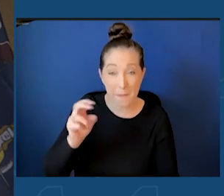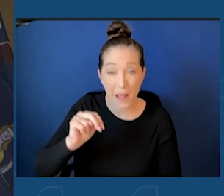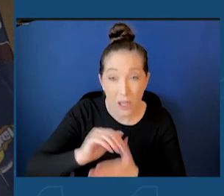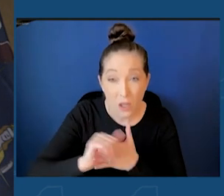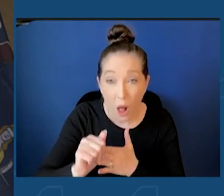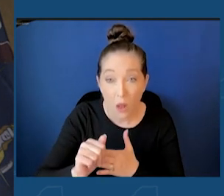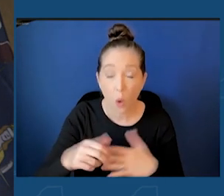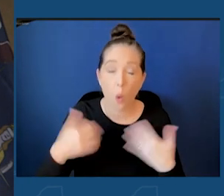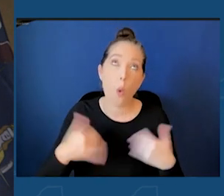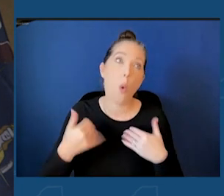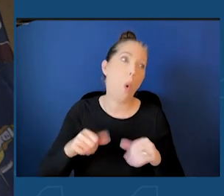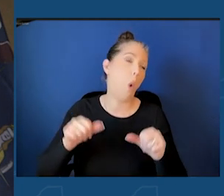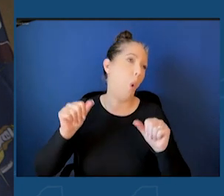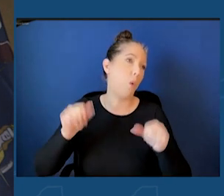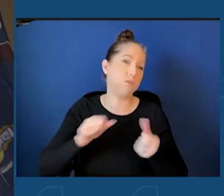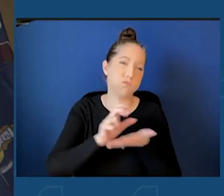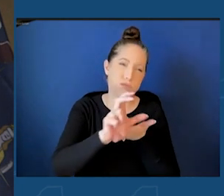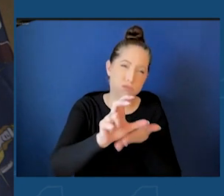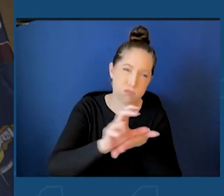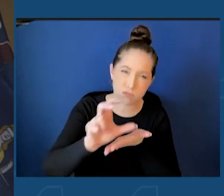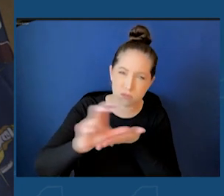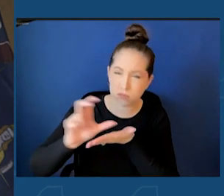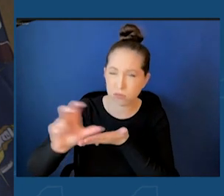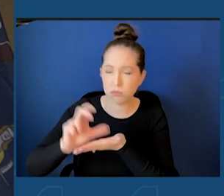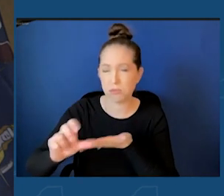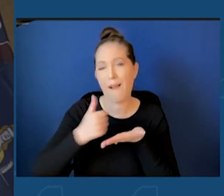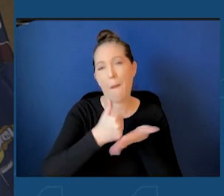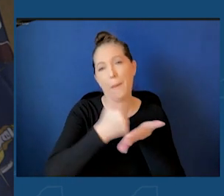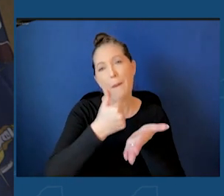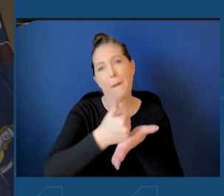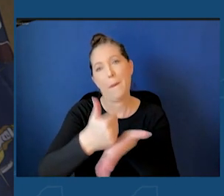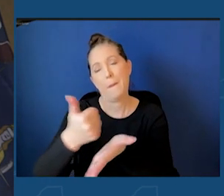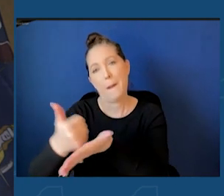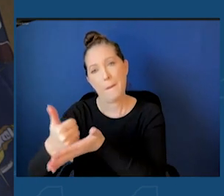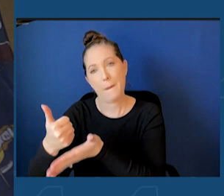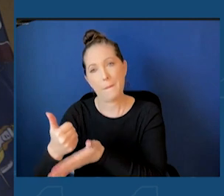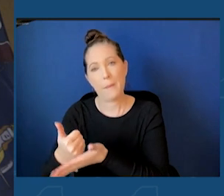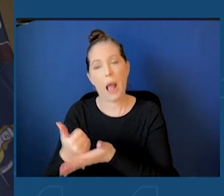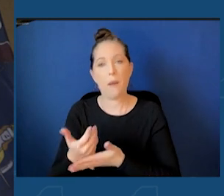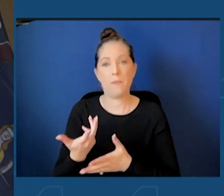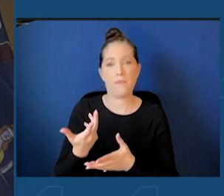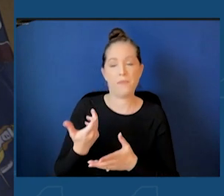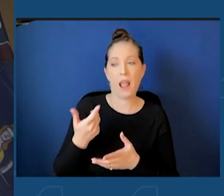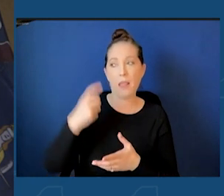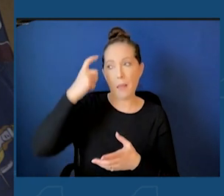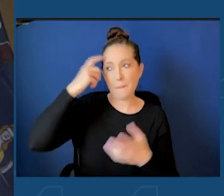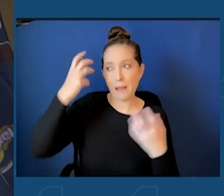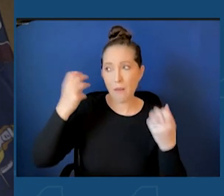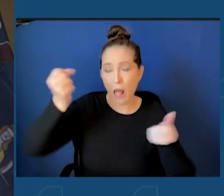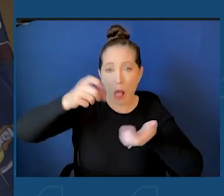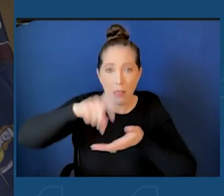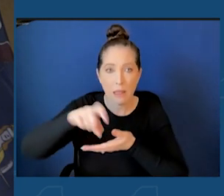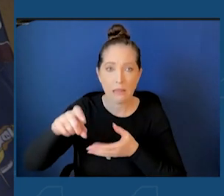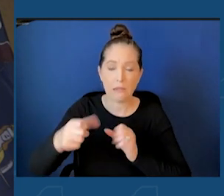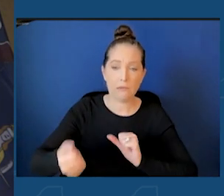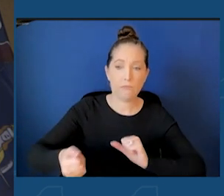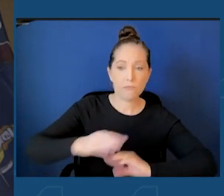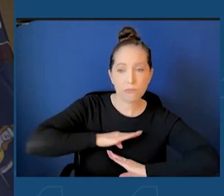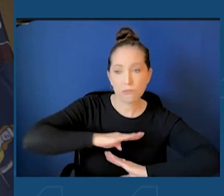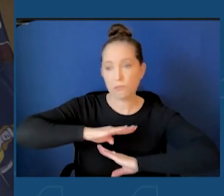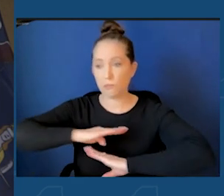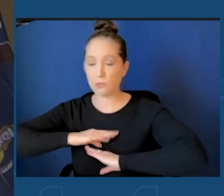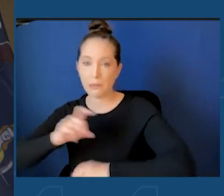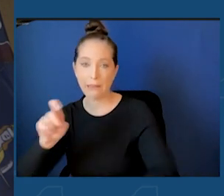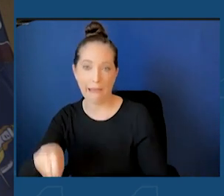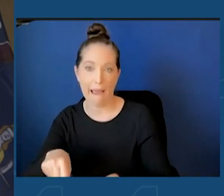resources we need to do what we have to do and continue to meet the unmet mental health needs. So focusing on our young people is the